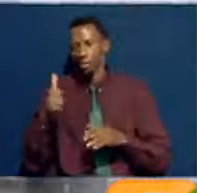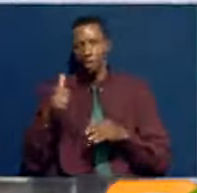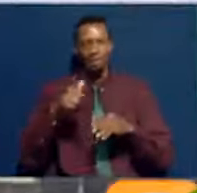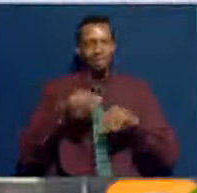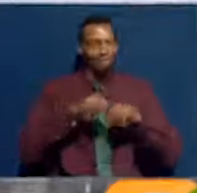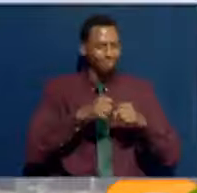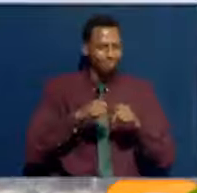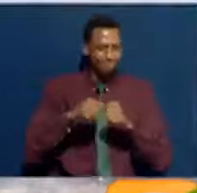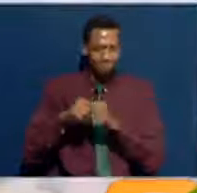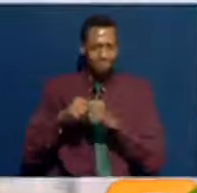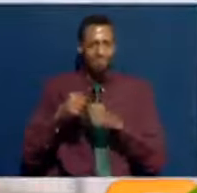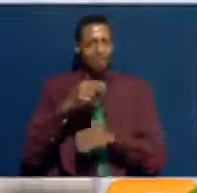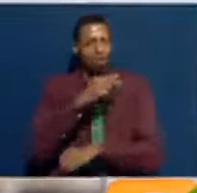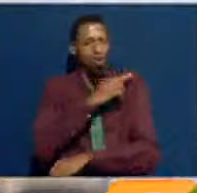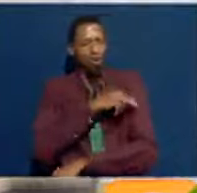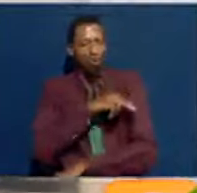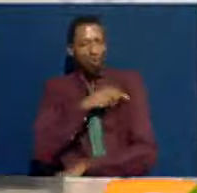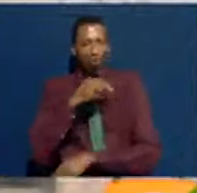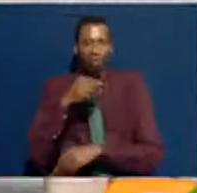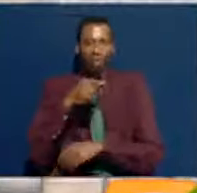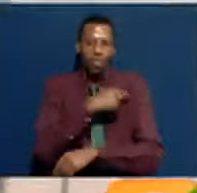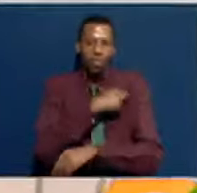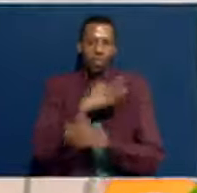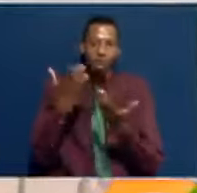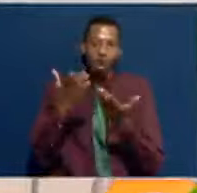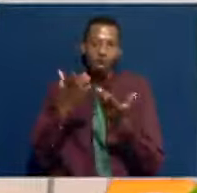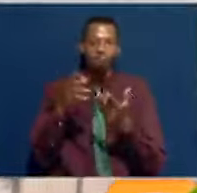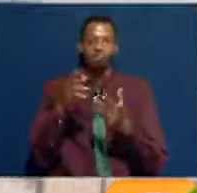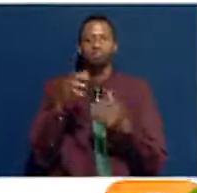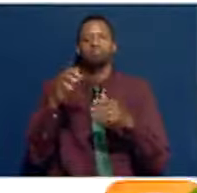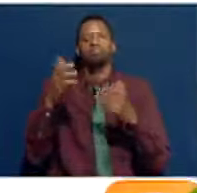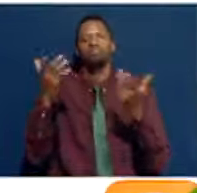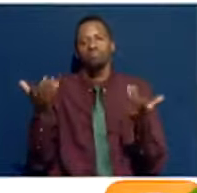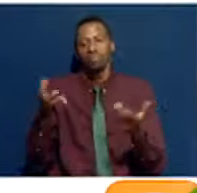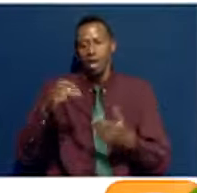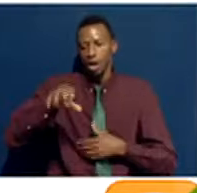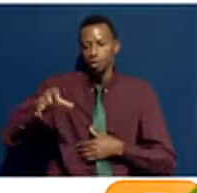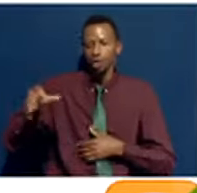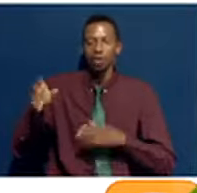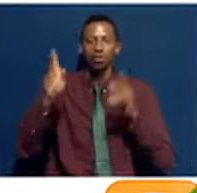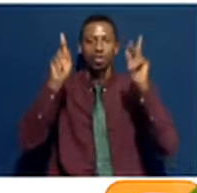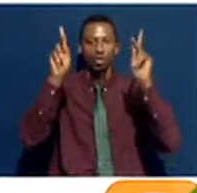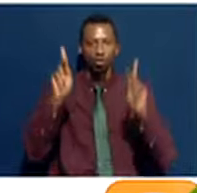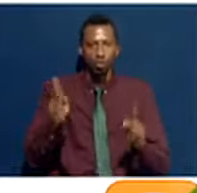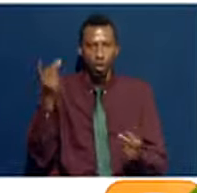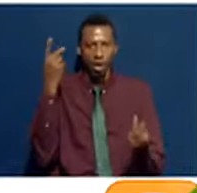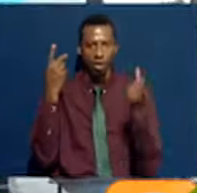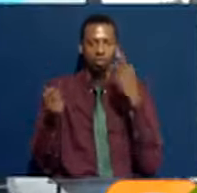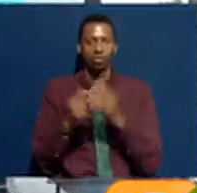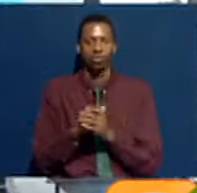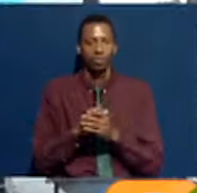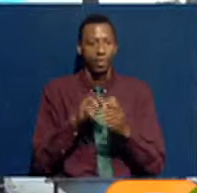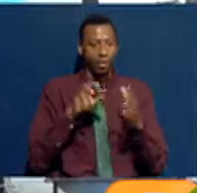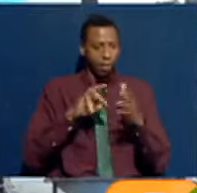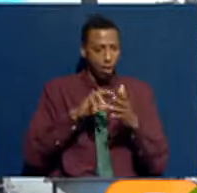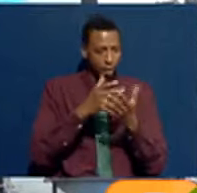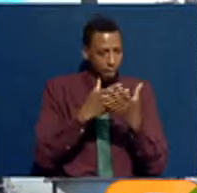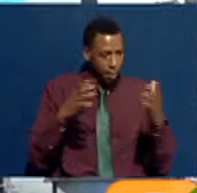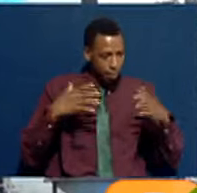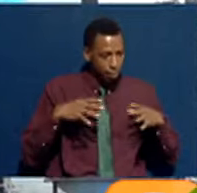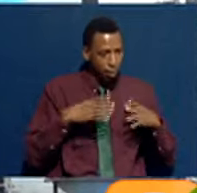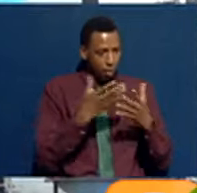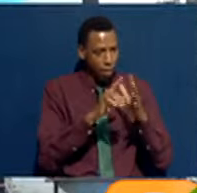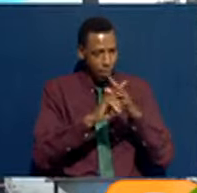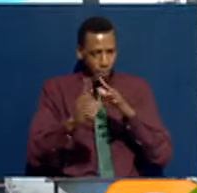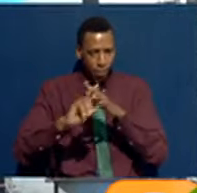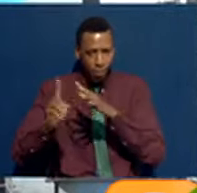in hospitals in Kericho and Kisumu counties. The flare-up of violence has caused residents to flee, leaving